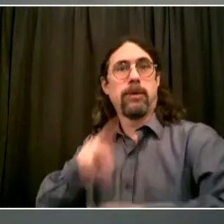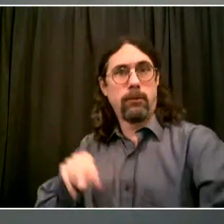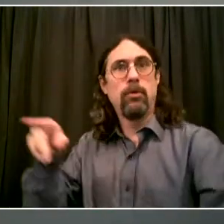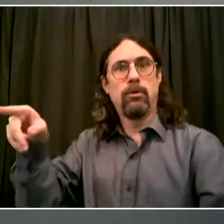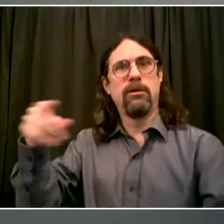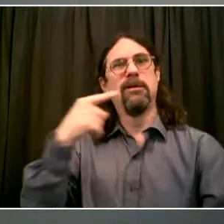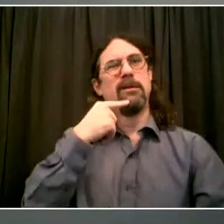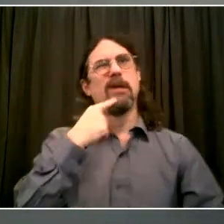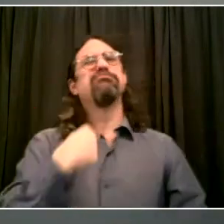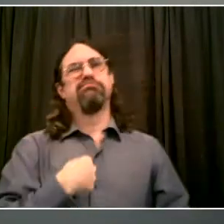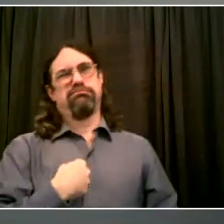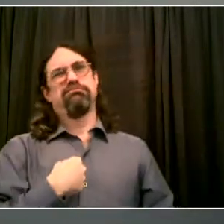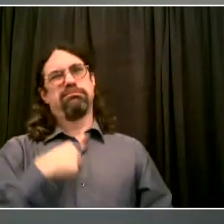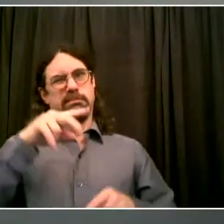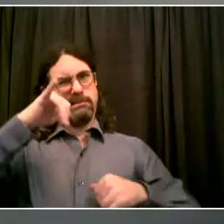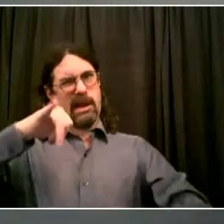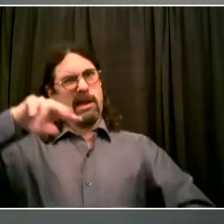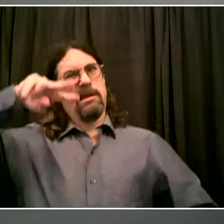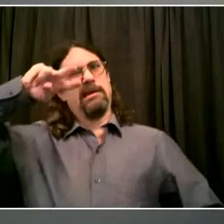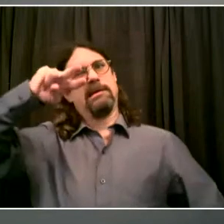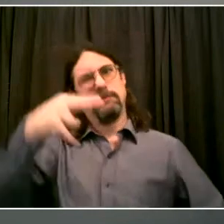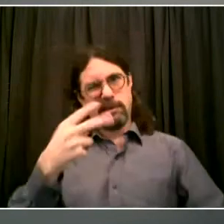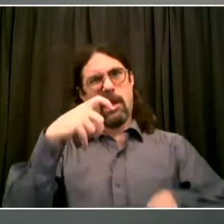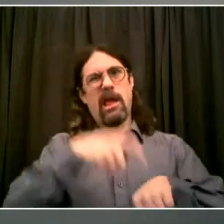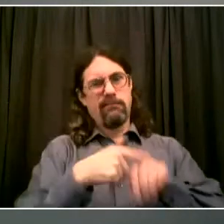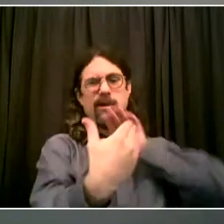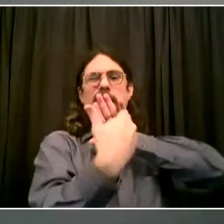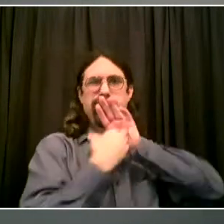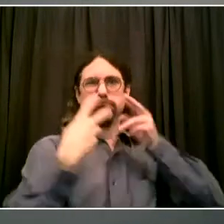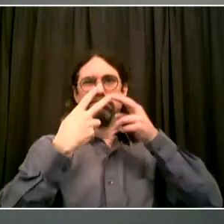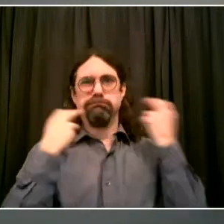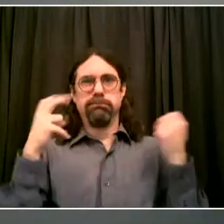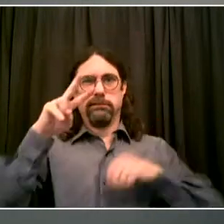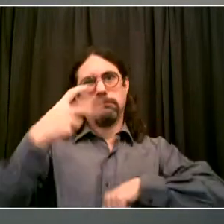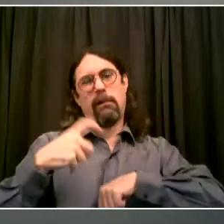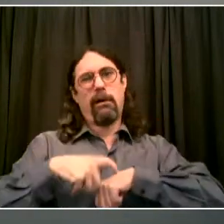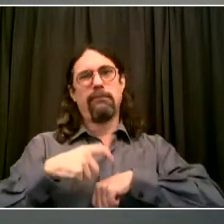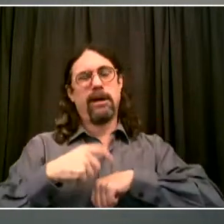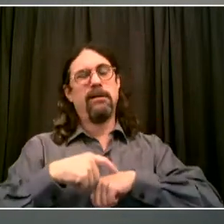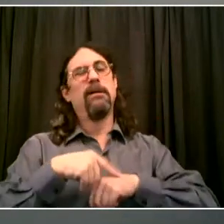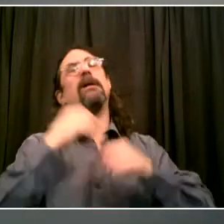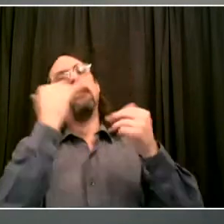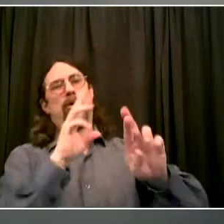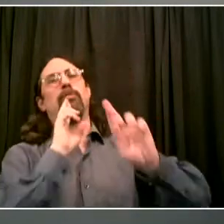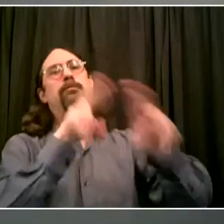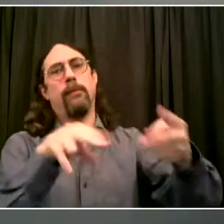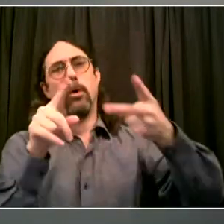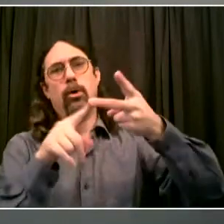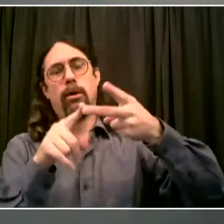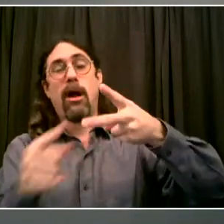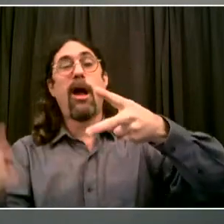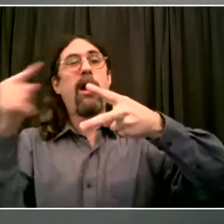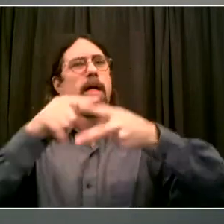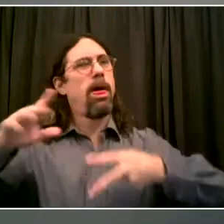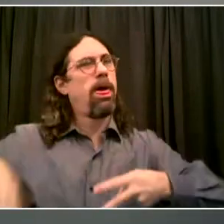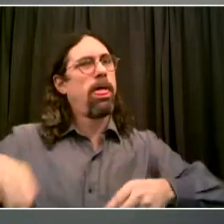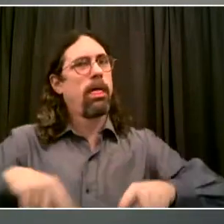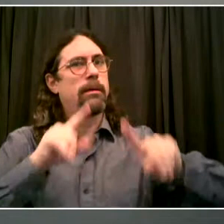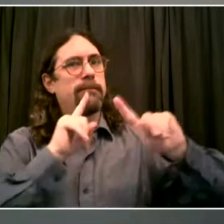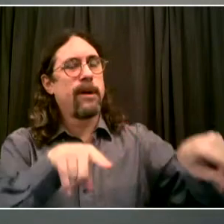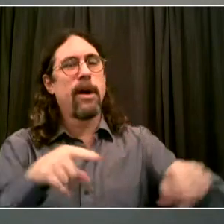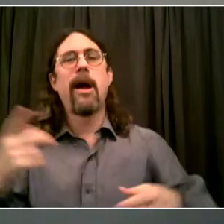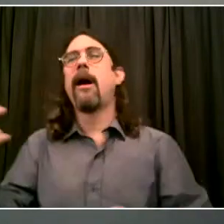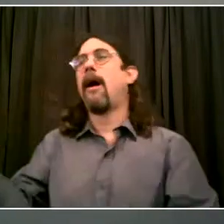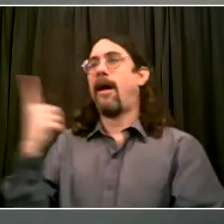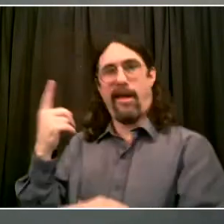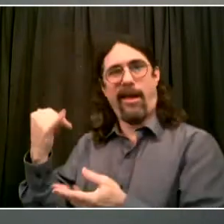be statements made as it relates to the flu, to some sort of sickness, it has to be,